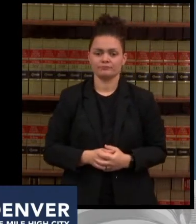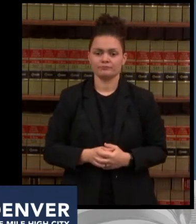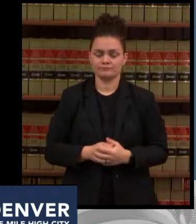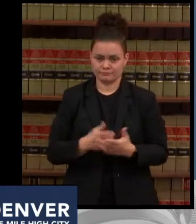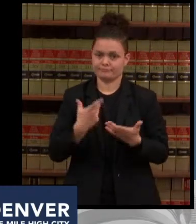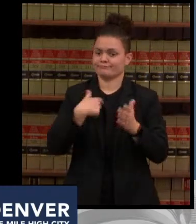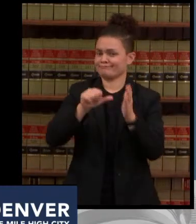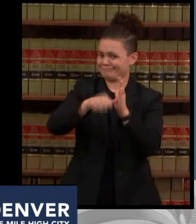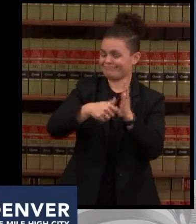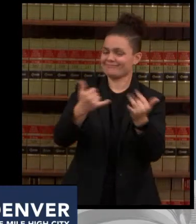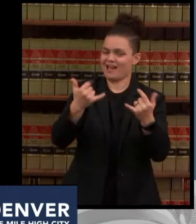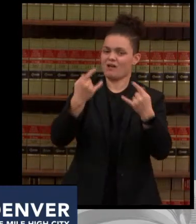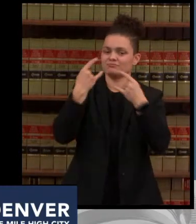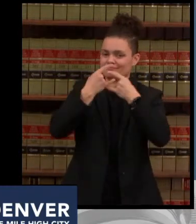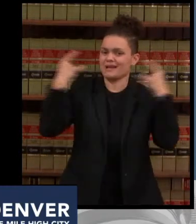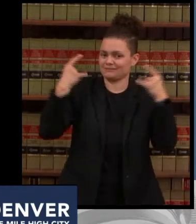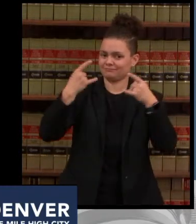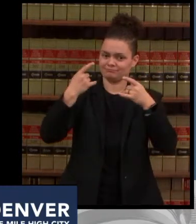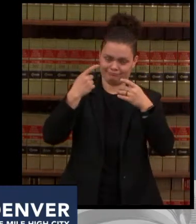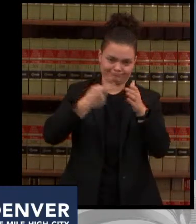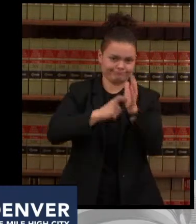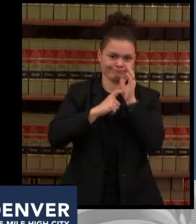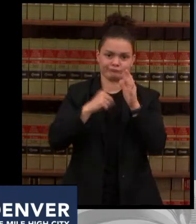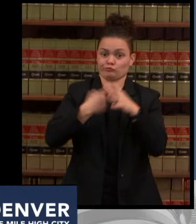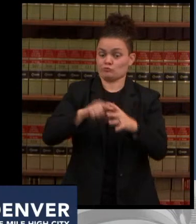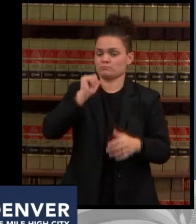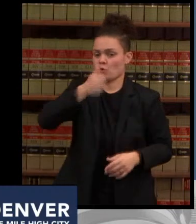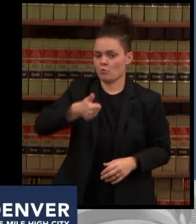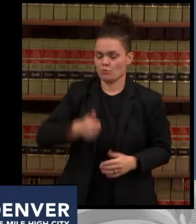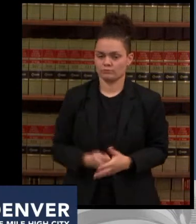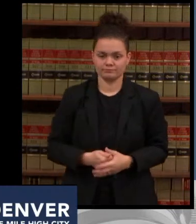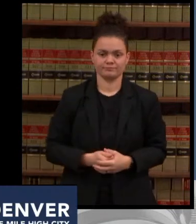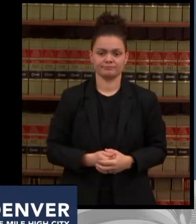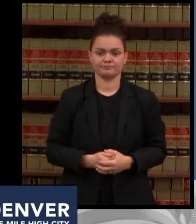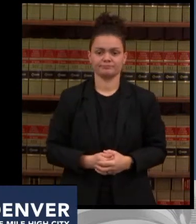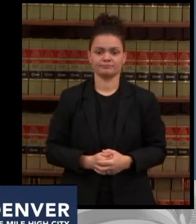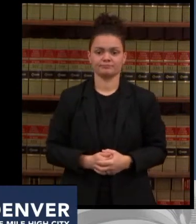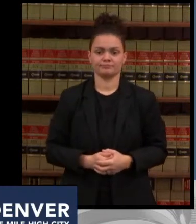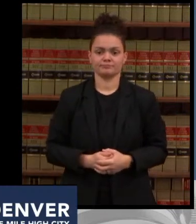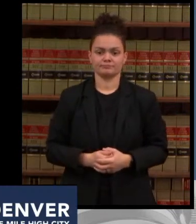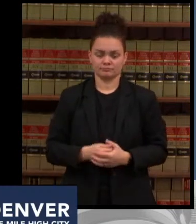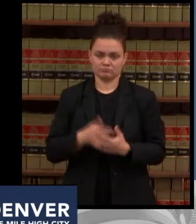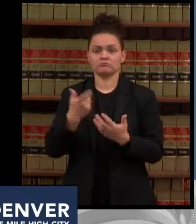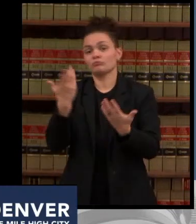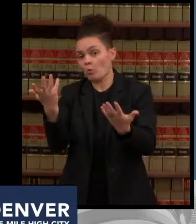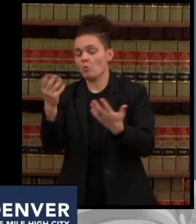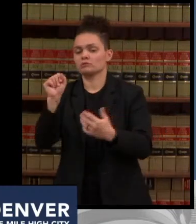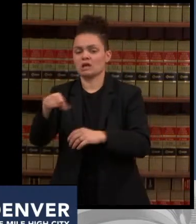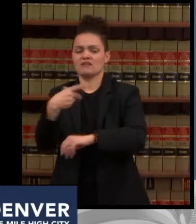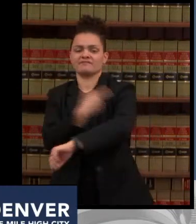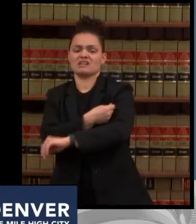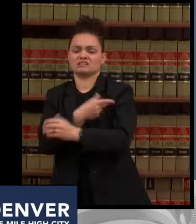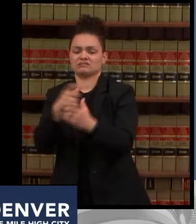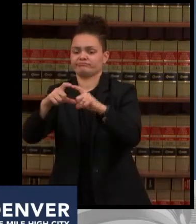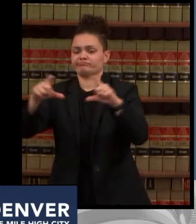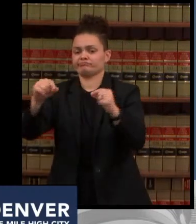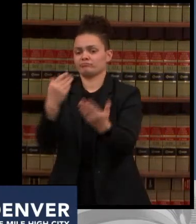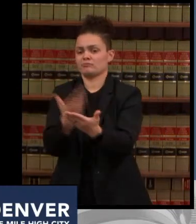And then from the state health department, there is a proof of vaccine requirement for large venues of 500 people or